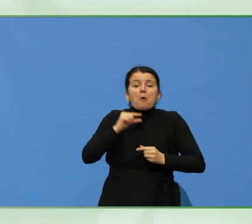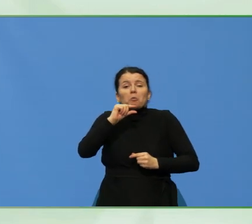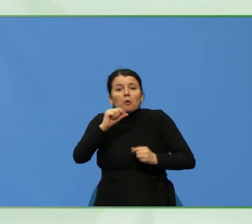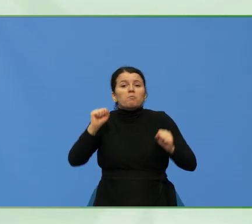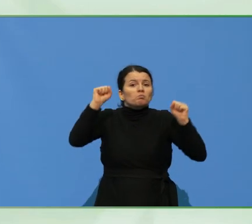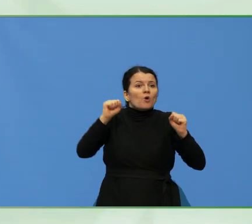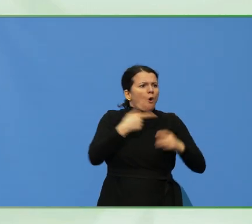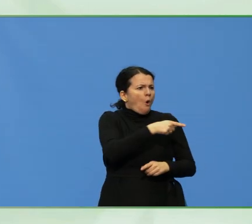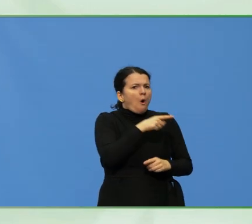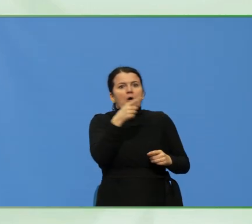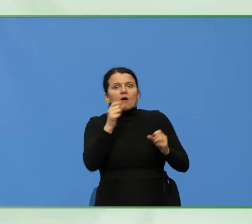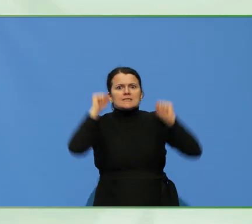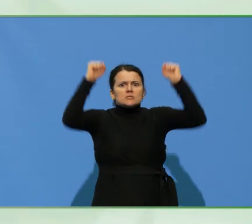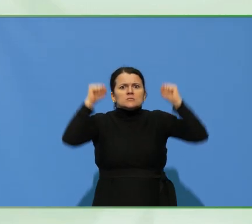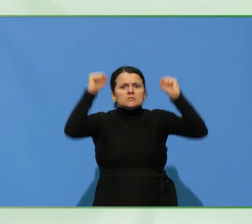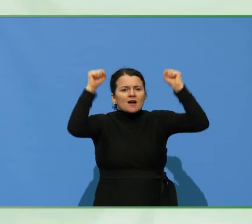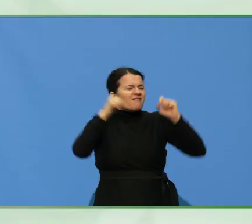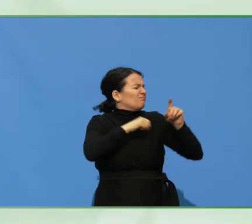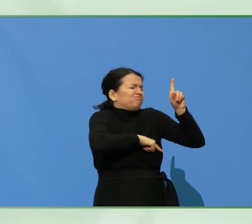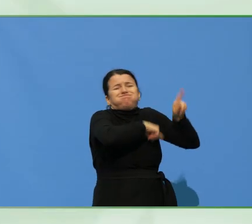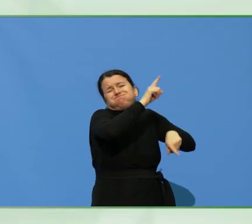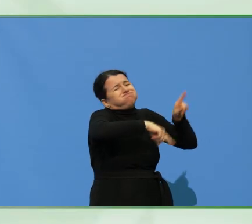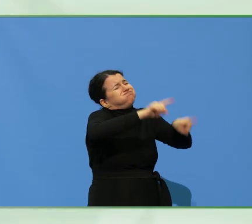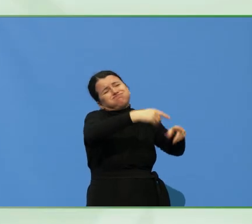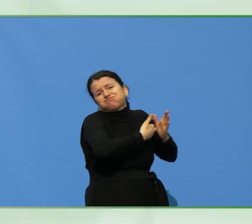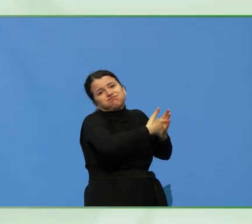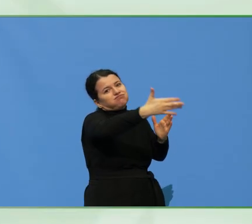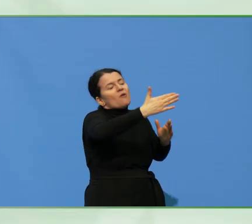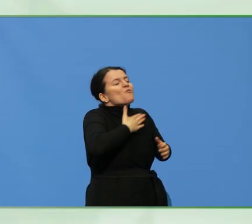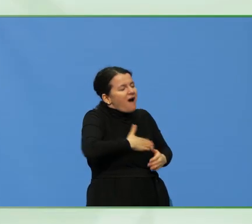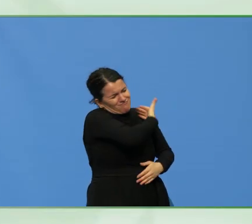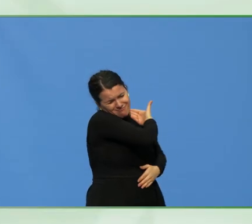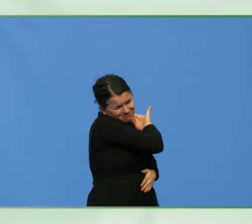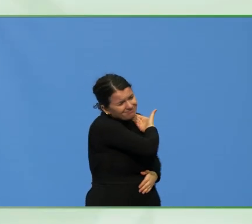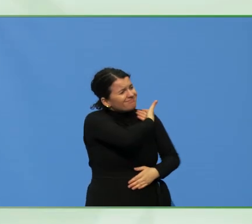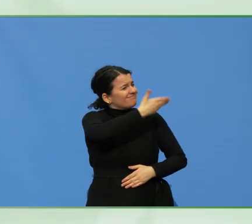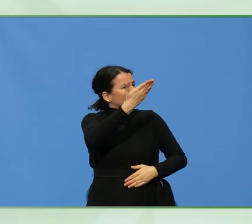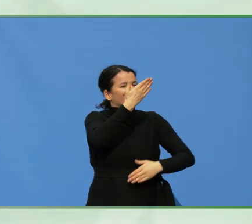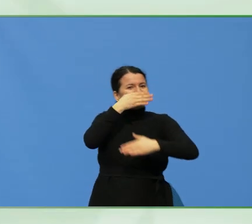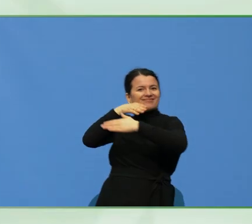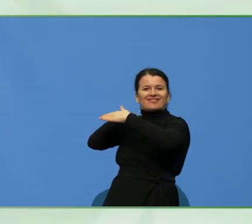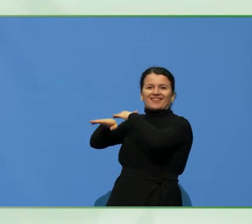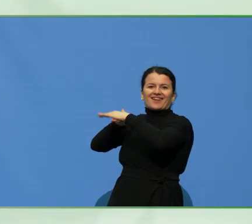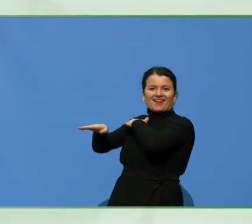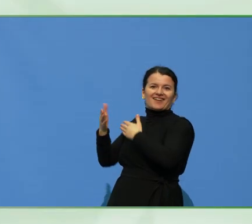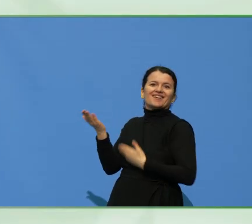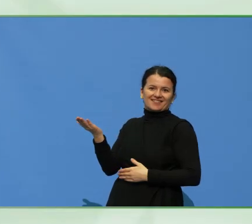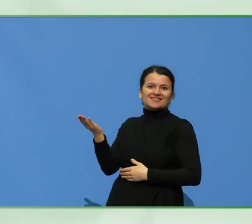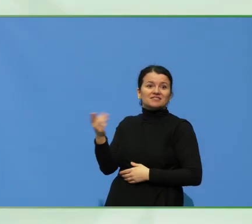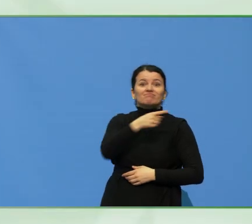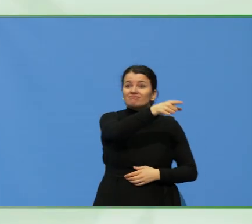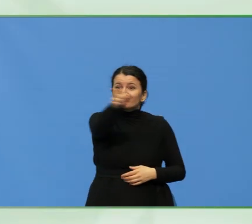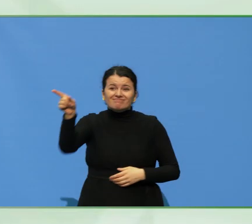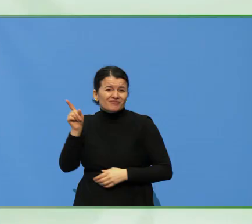the way that they think about movement, creating better opportunities for all of us. Because everybody in this room and everybody at this conference know